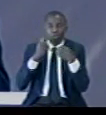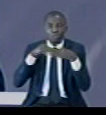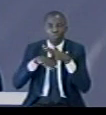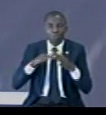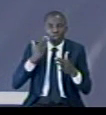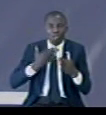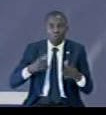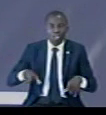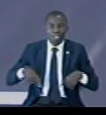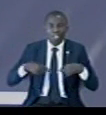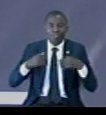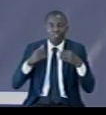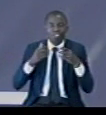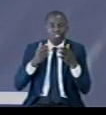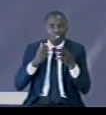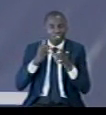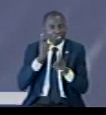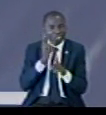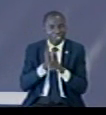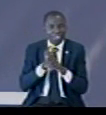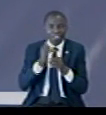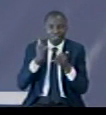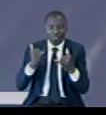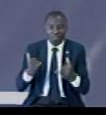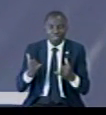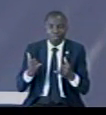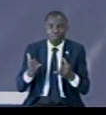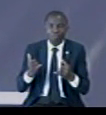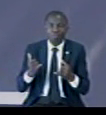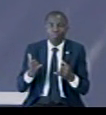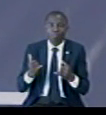On the right-hand side at the back, have we